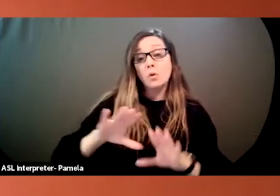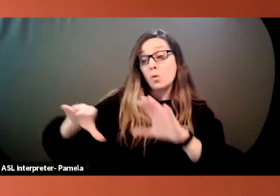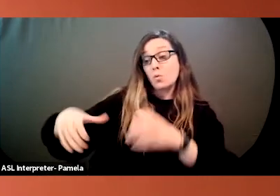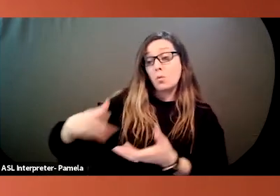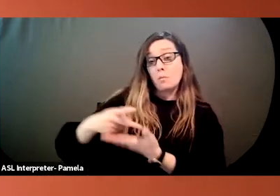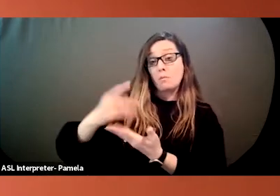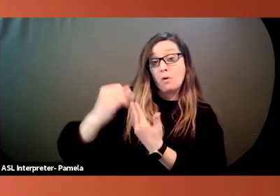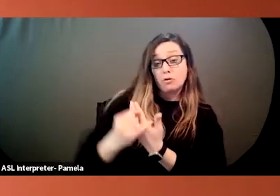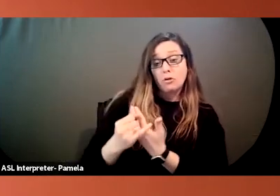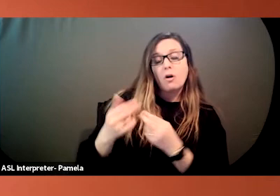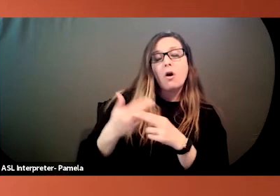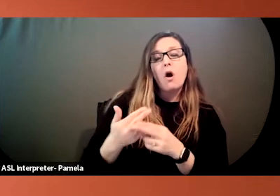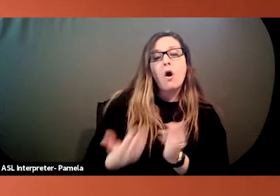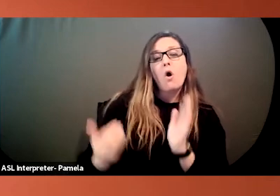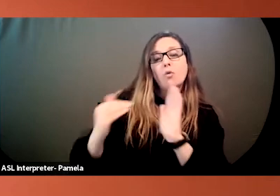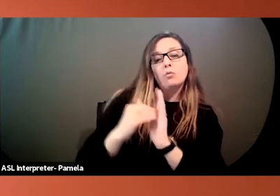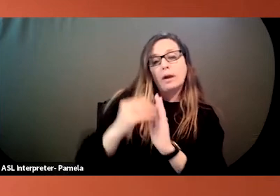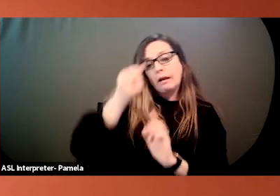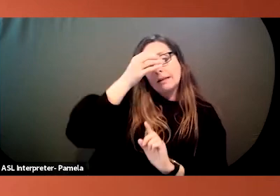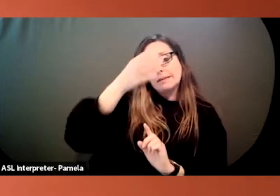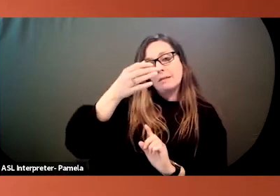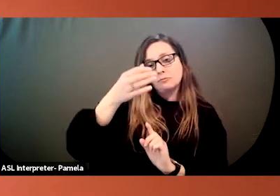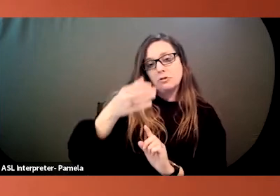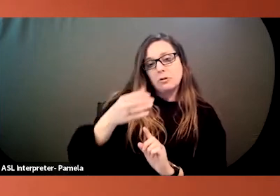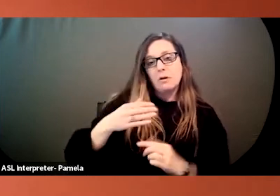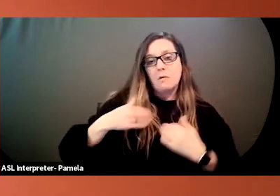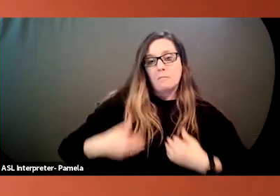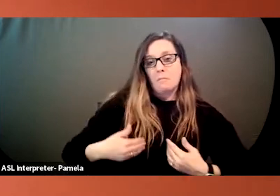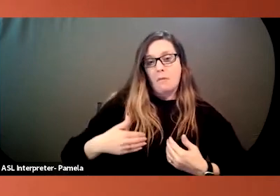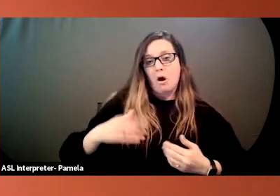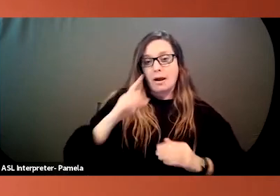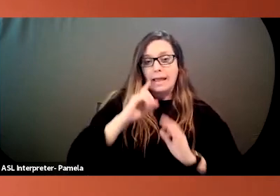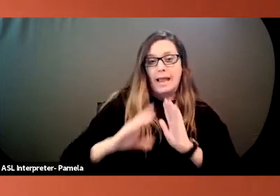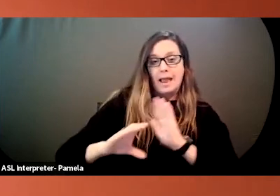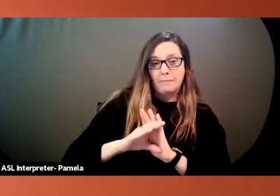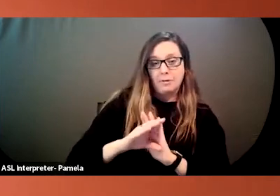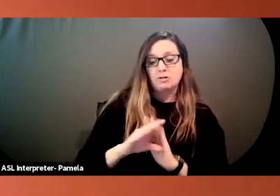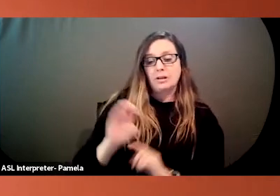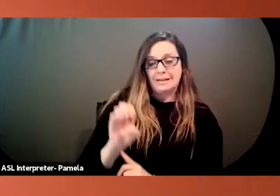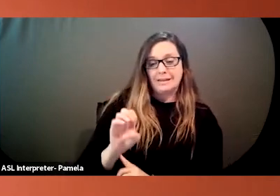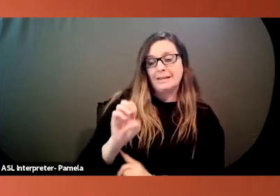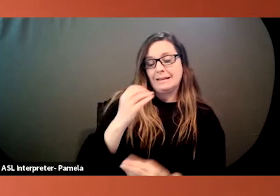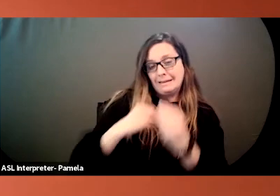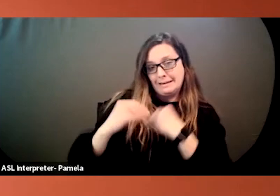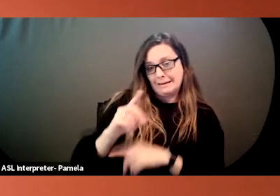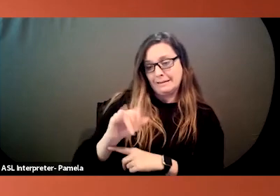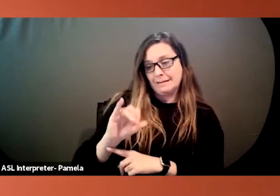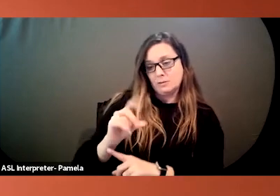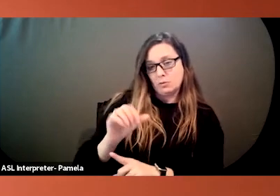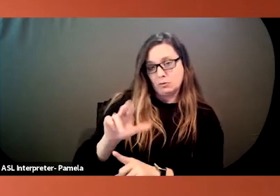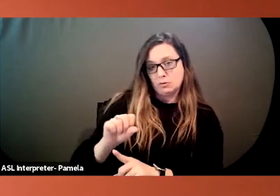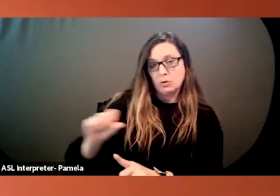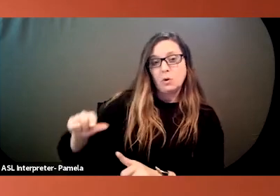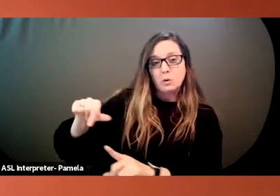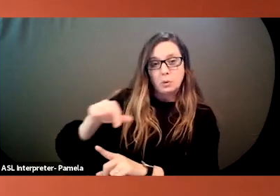called Reconceptualizing Body Image and Eating Disorders for GBQM, and it will discuss the pervasive biases